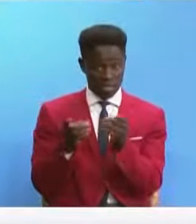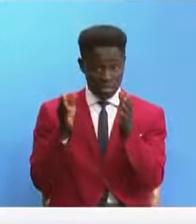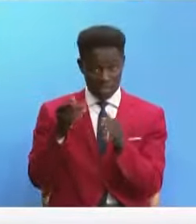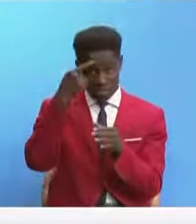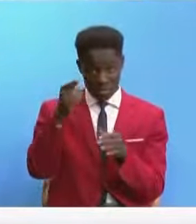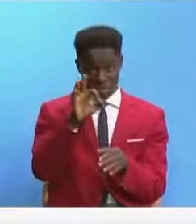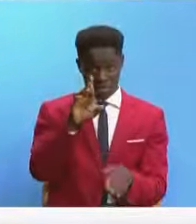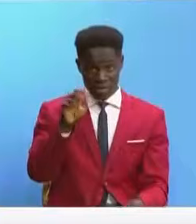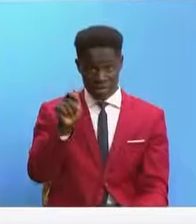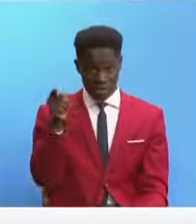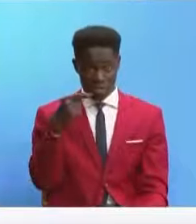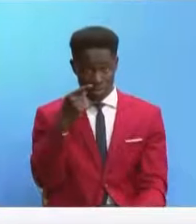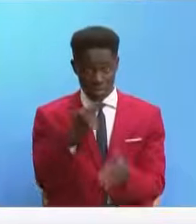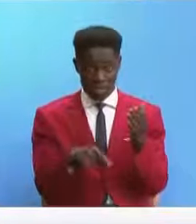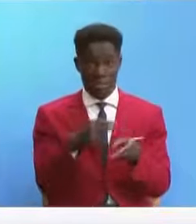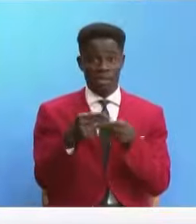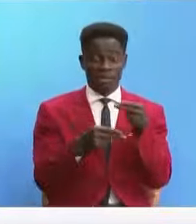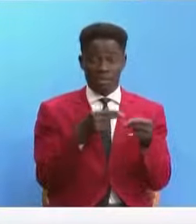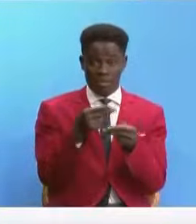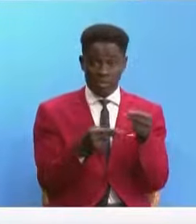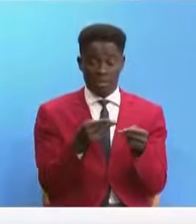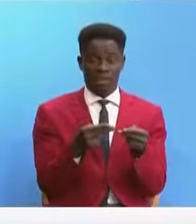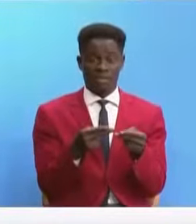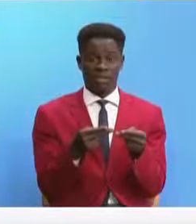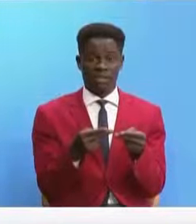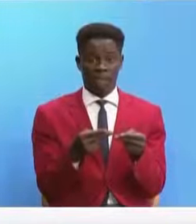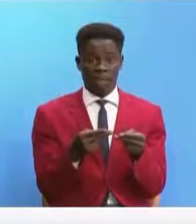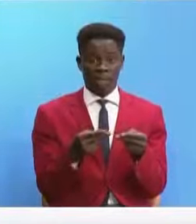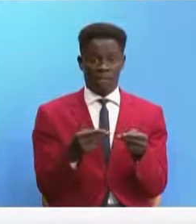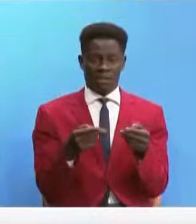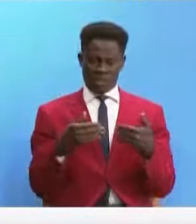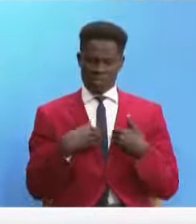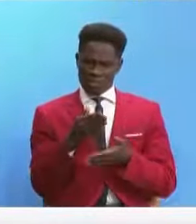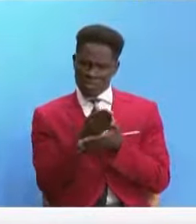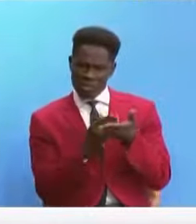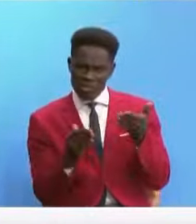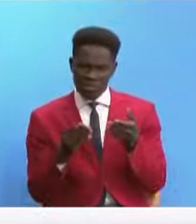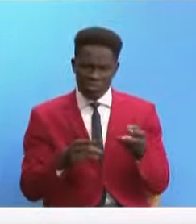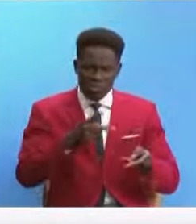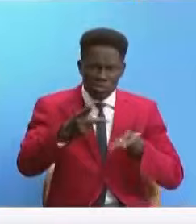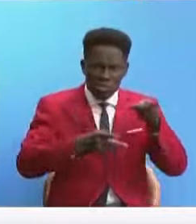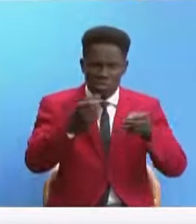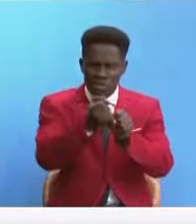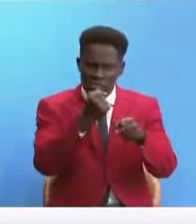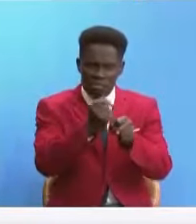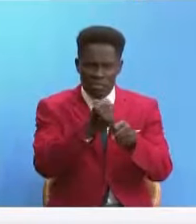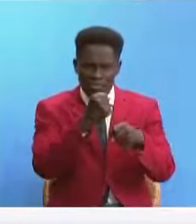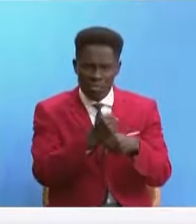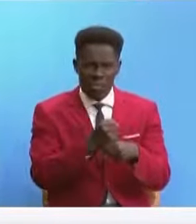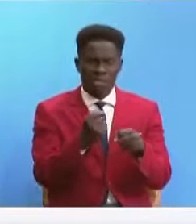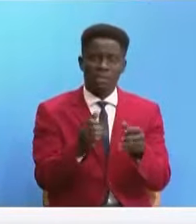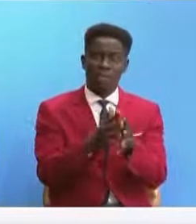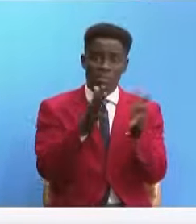the strategies encompass a range of interventions designed to expand the agriculture sector and increase output.